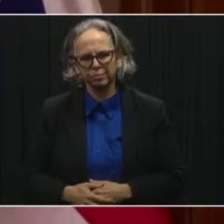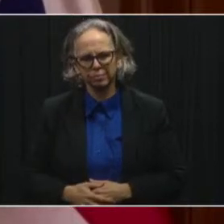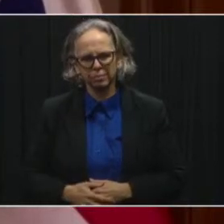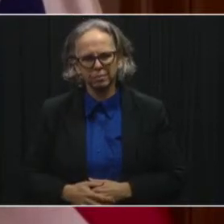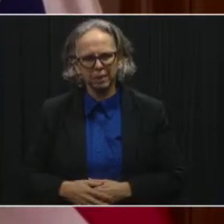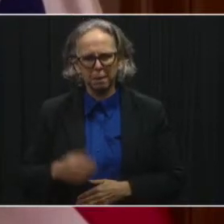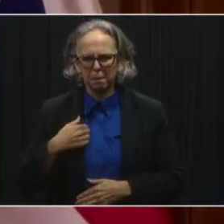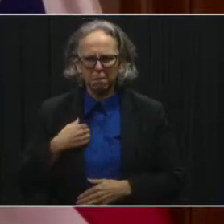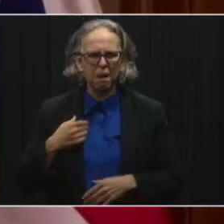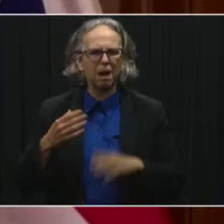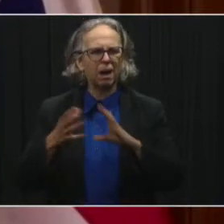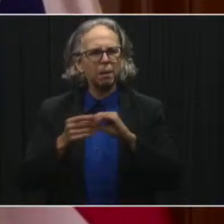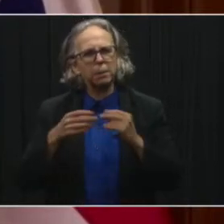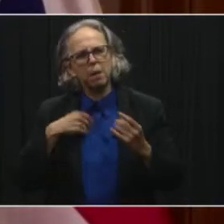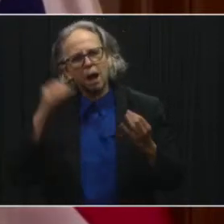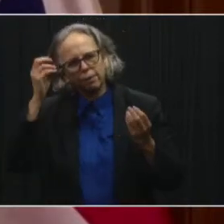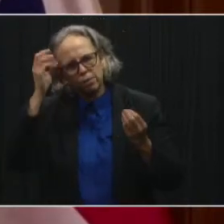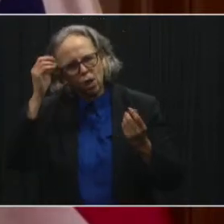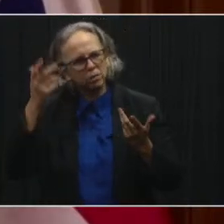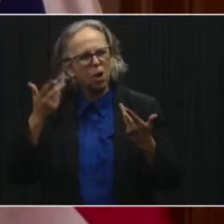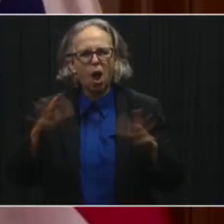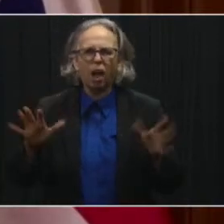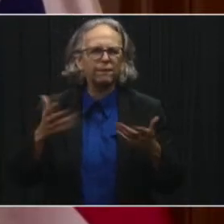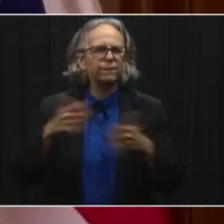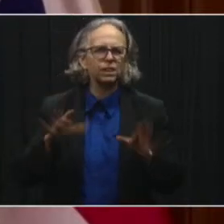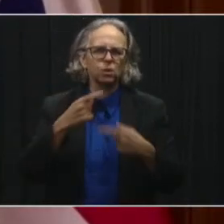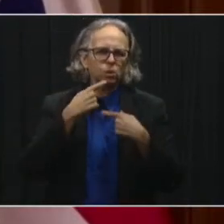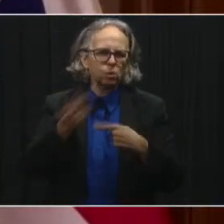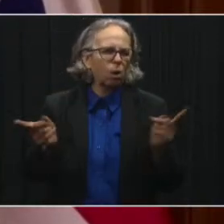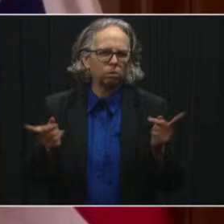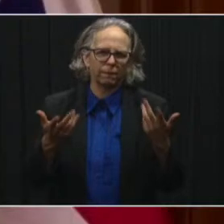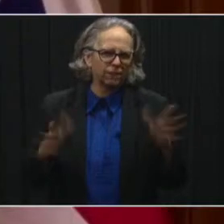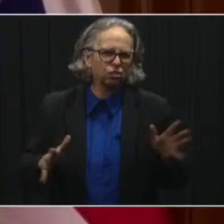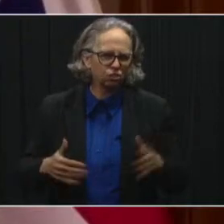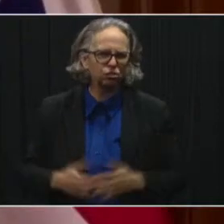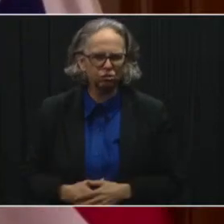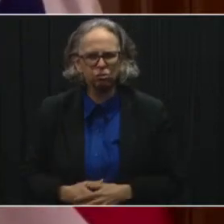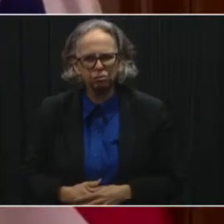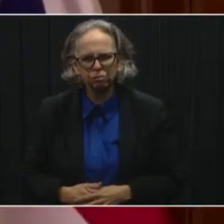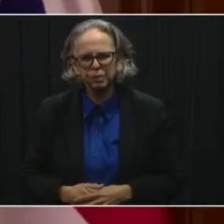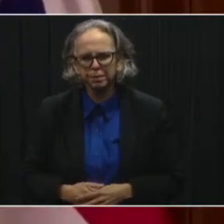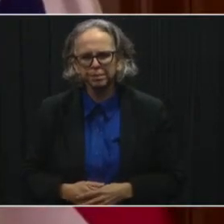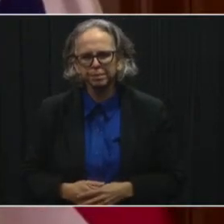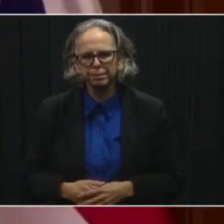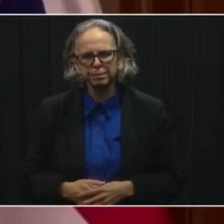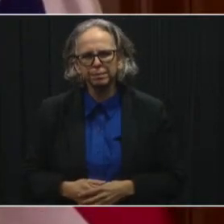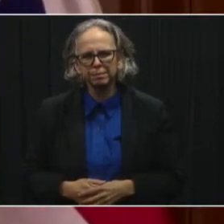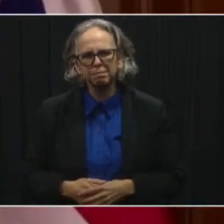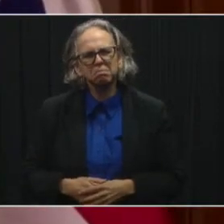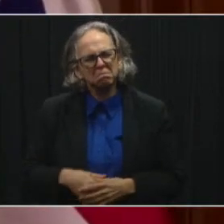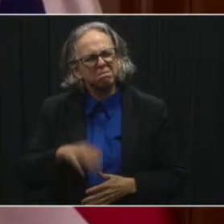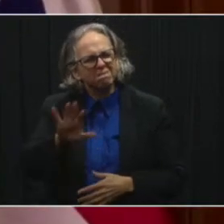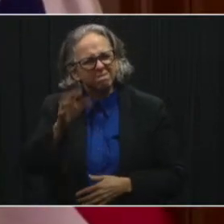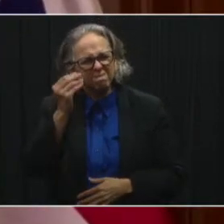about, you know, what we did in the previous, and, you know, I'll stick with those comments for